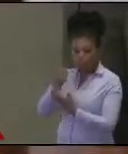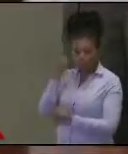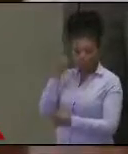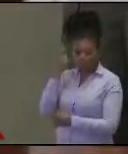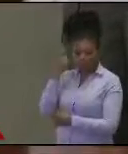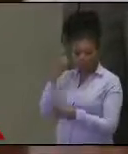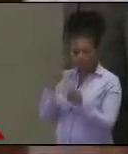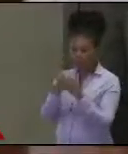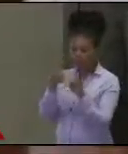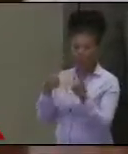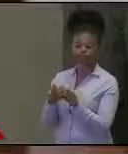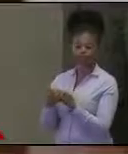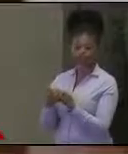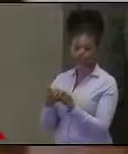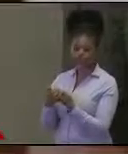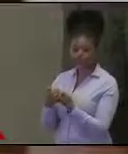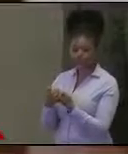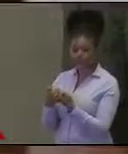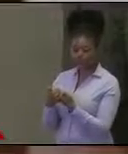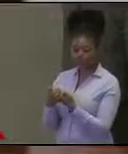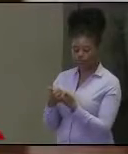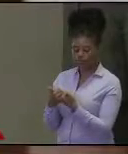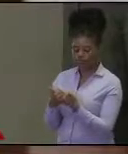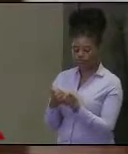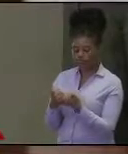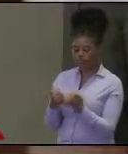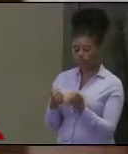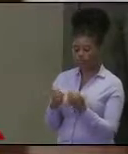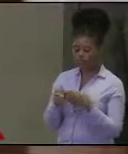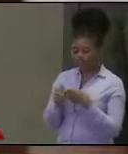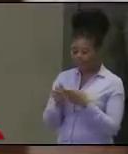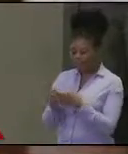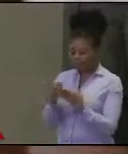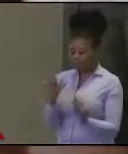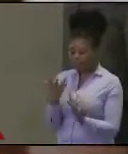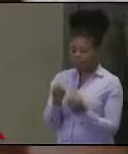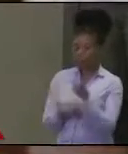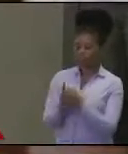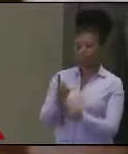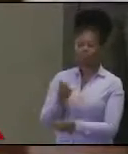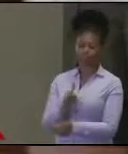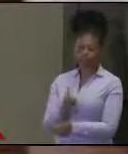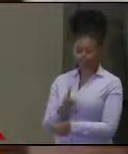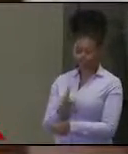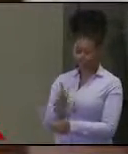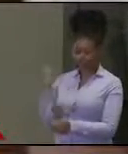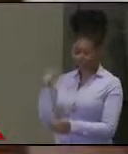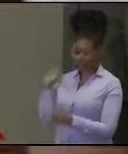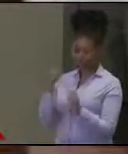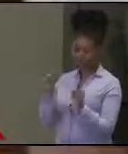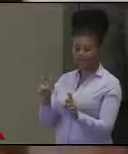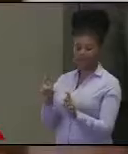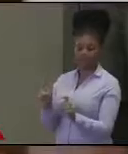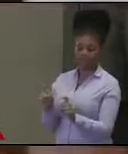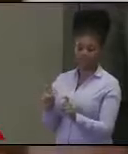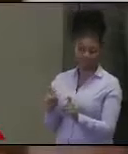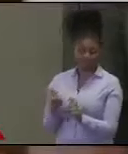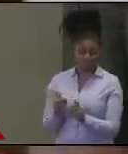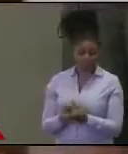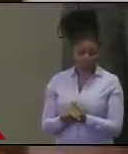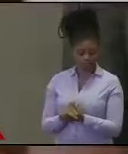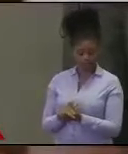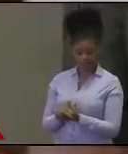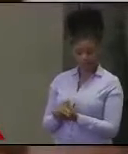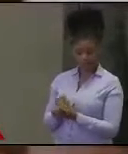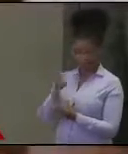the challenges that led to what happened in Kliptown that I will speak about